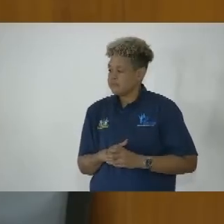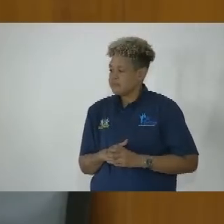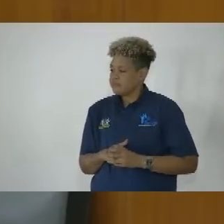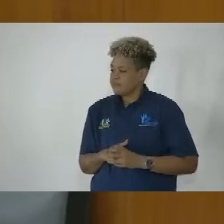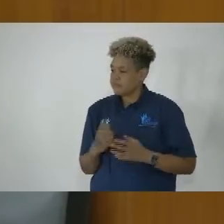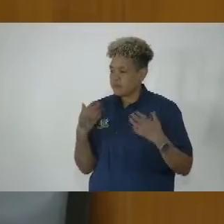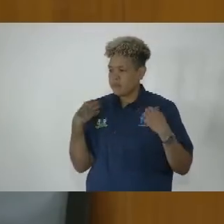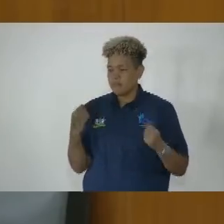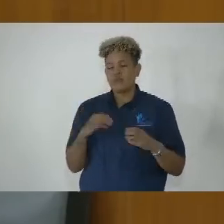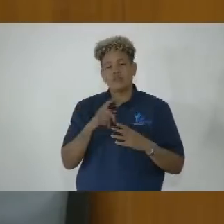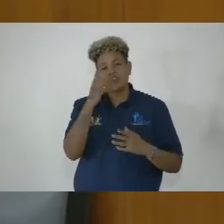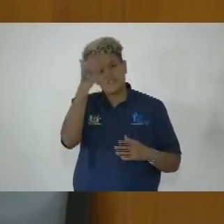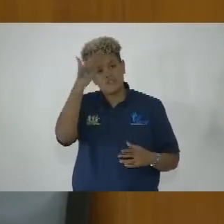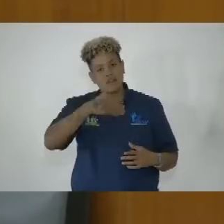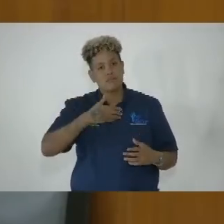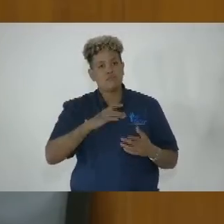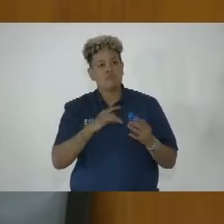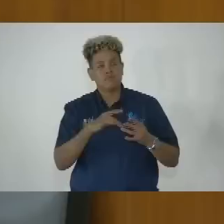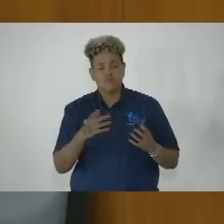Bold and in the face.